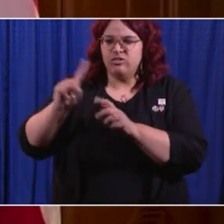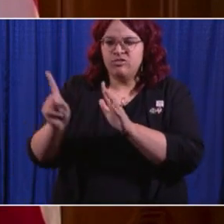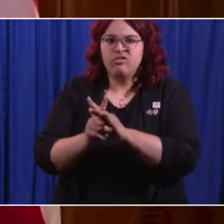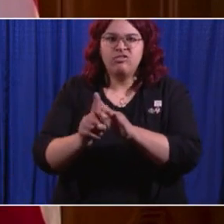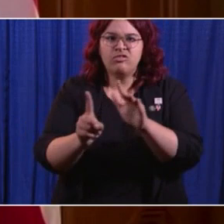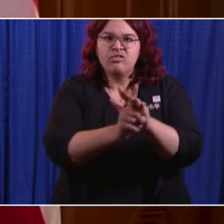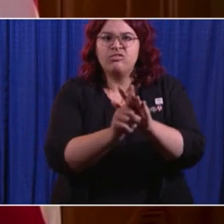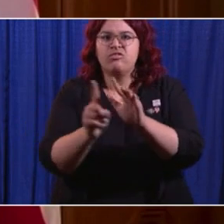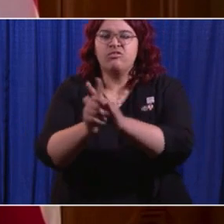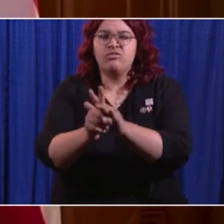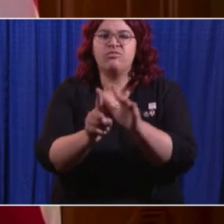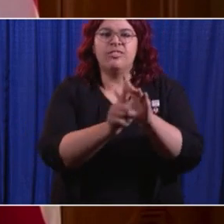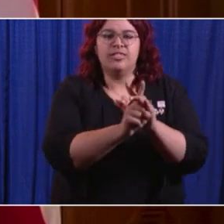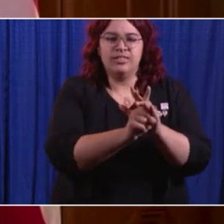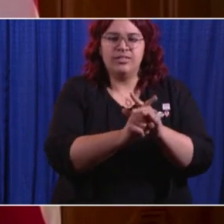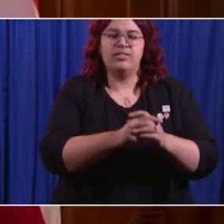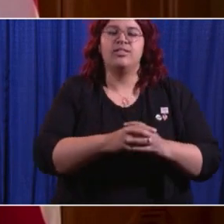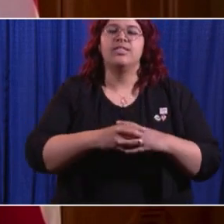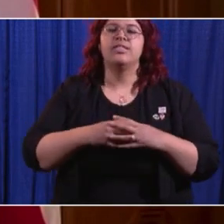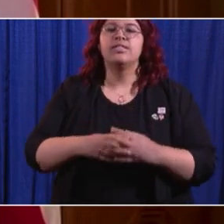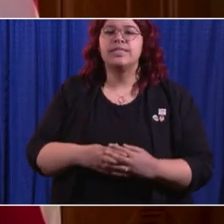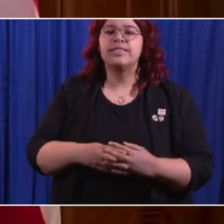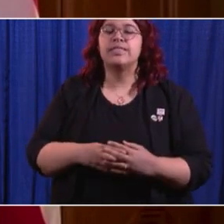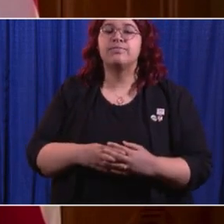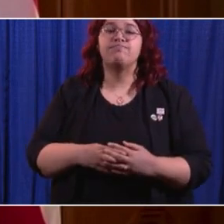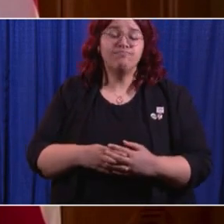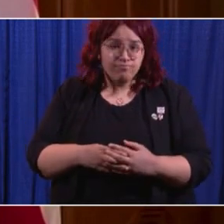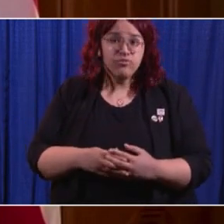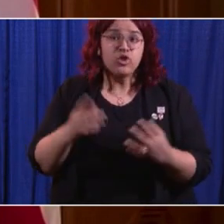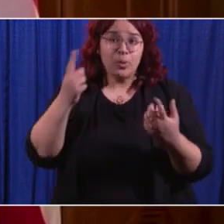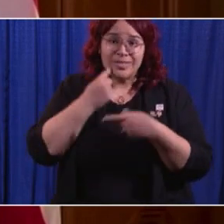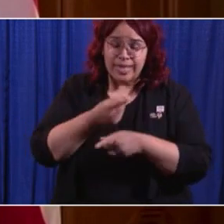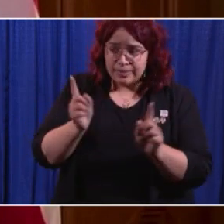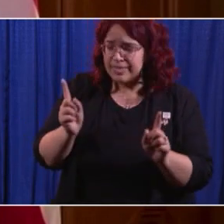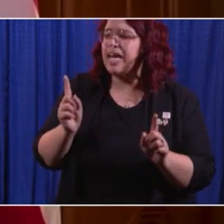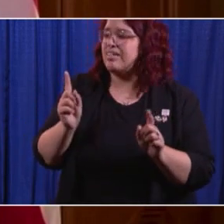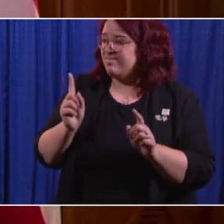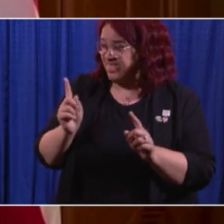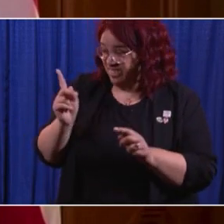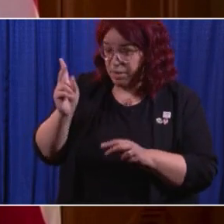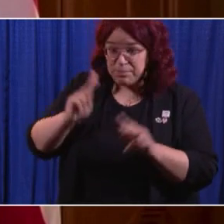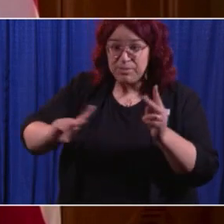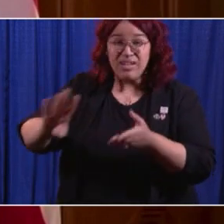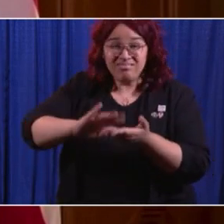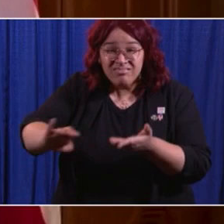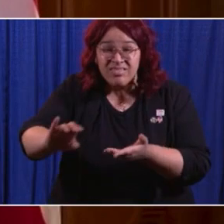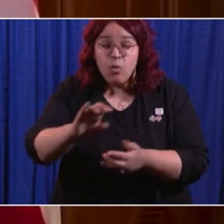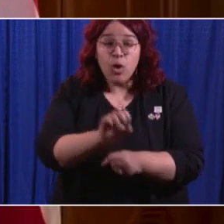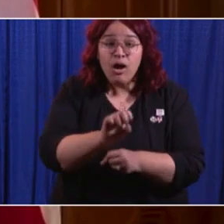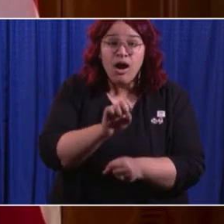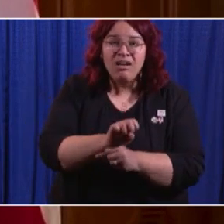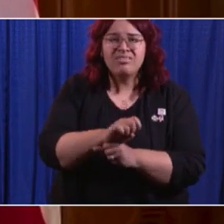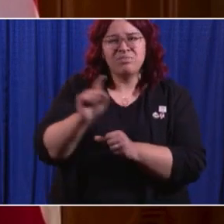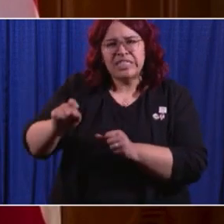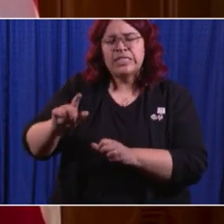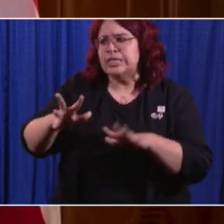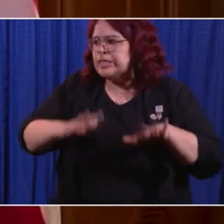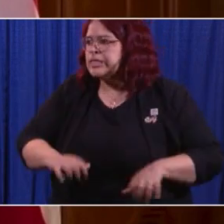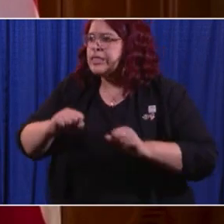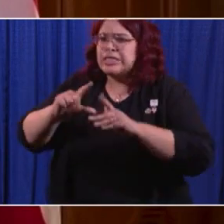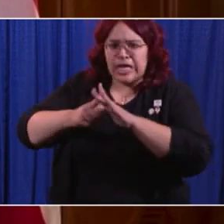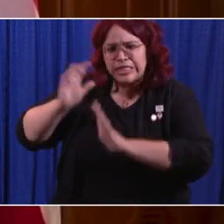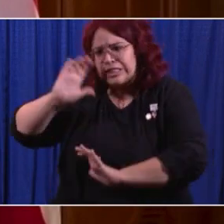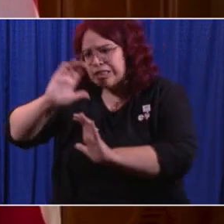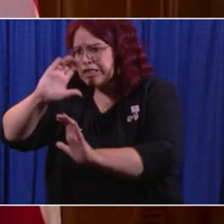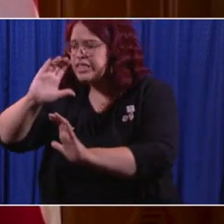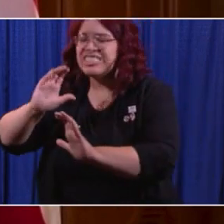look for work if they are collecting their unemployment benefits. And then on December 6th, you rescinded that, but it was only for people who were